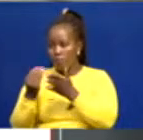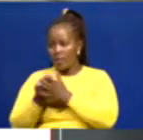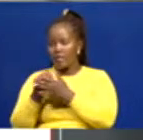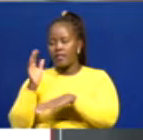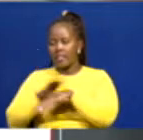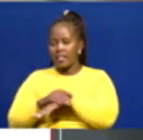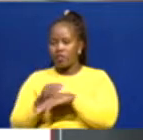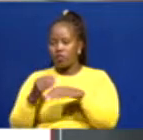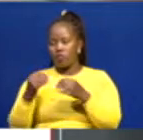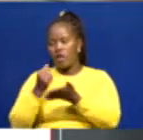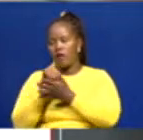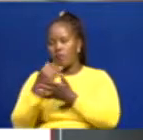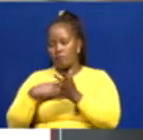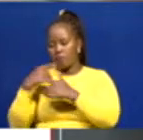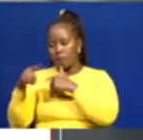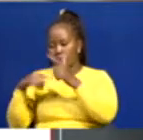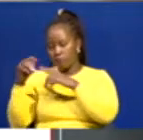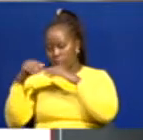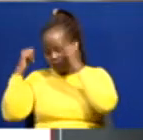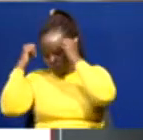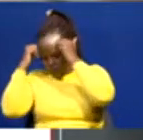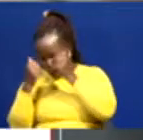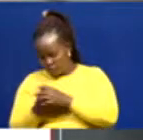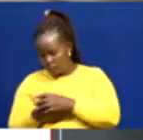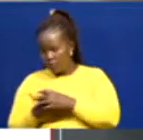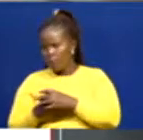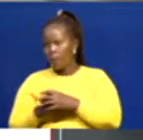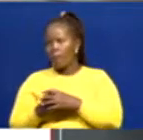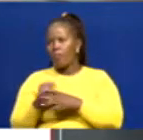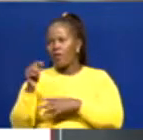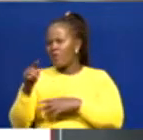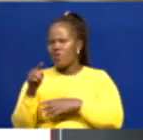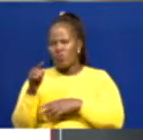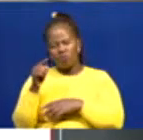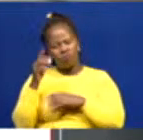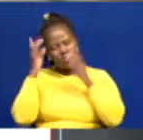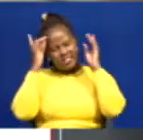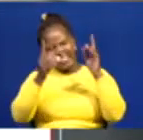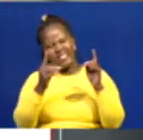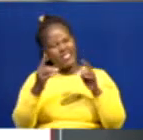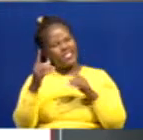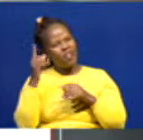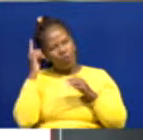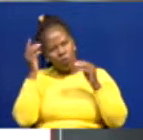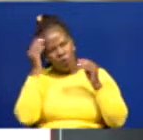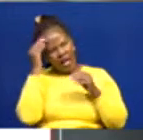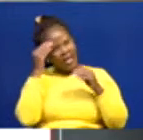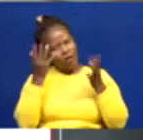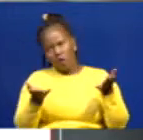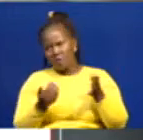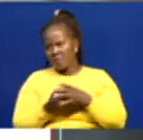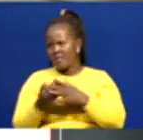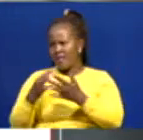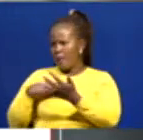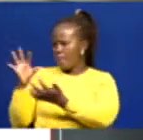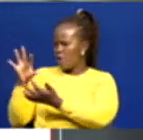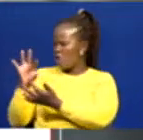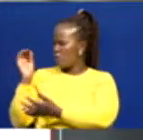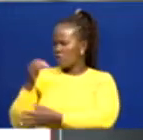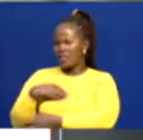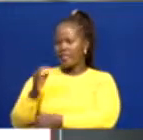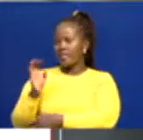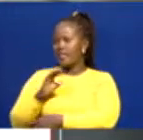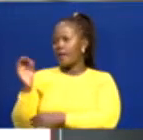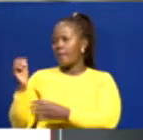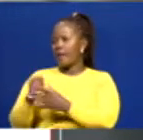England. So, how did you pick law as a career? I think I had no option. So, when I joined Shell, I